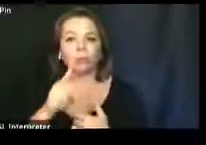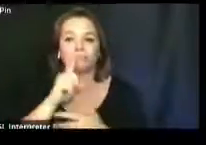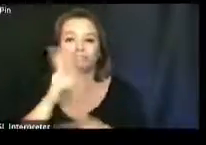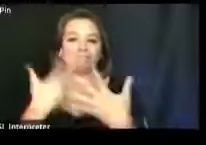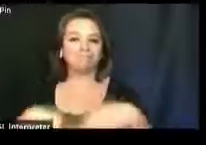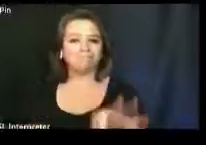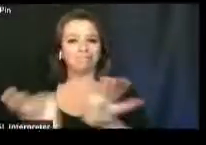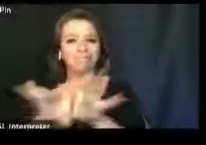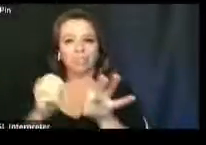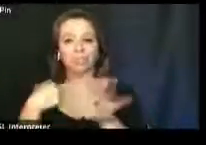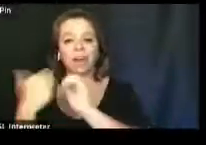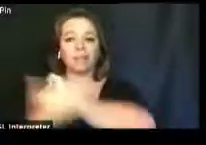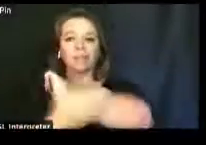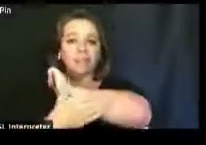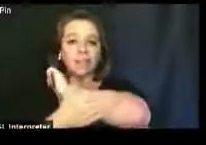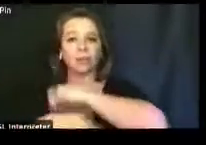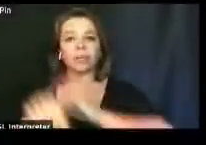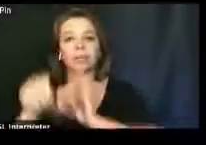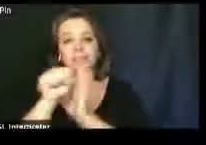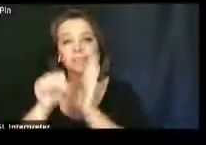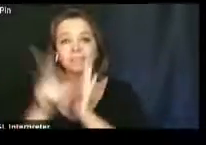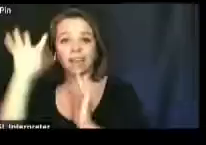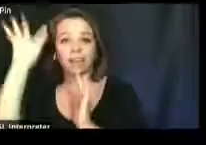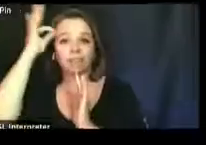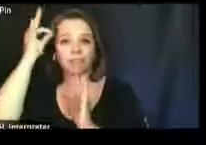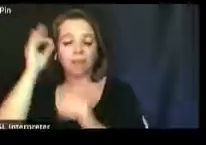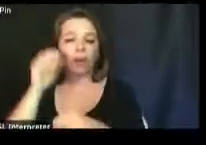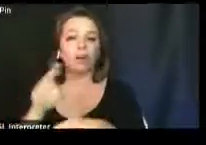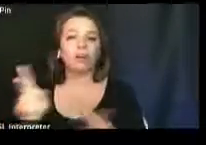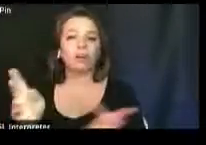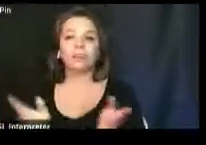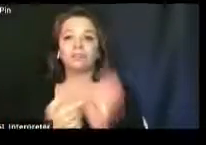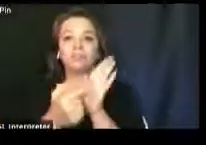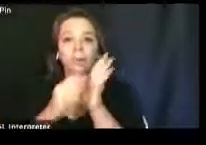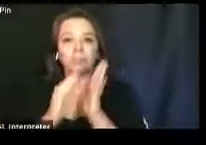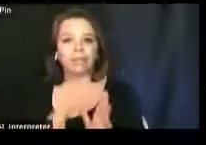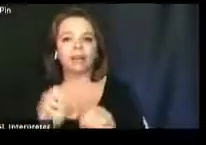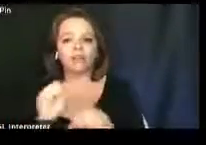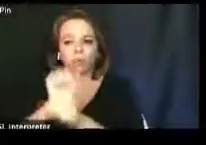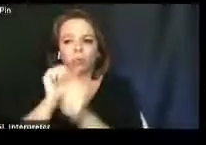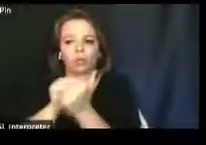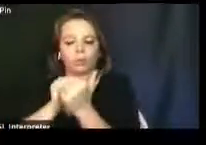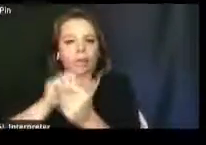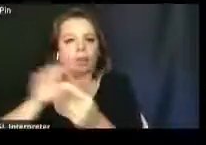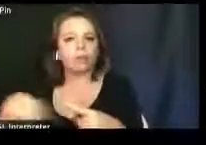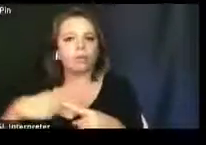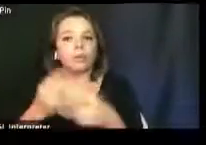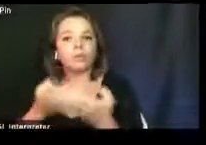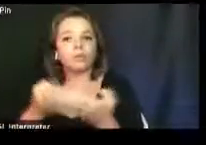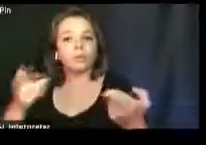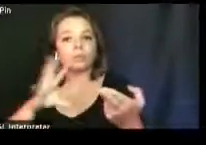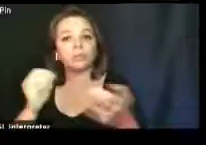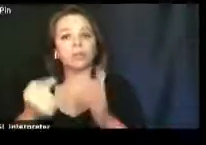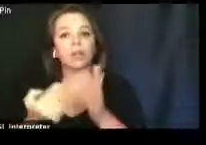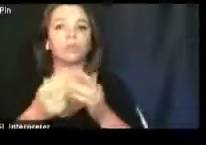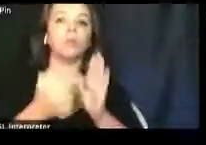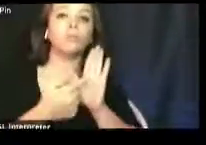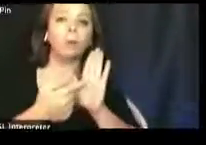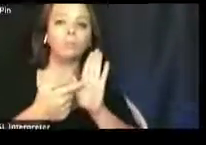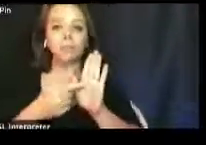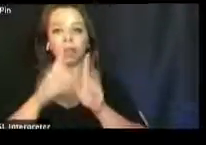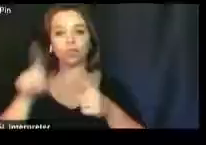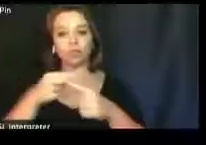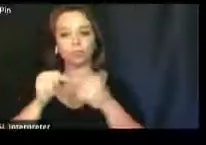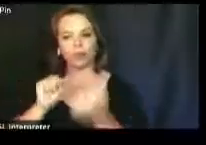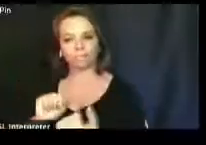county, state, and federal officials kind of working together when there's resources and representation in dealing with the